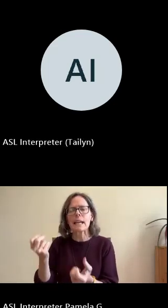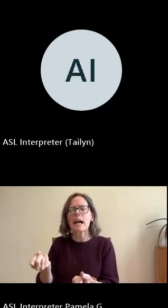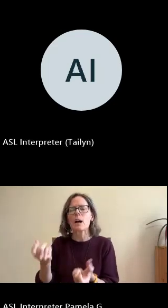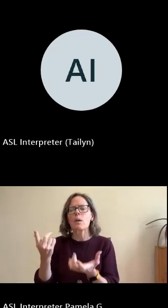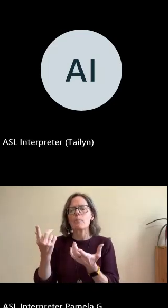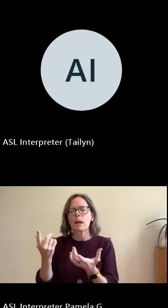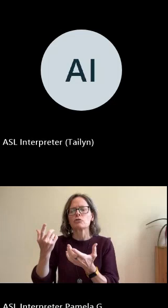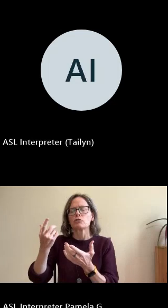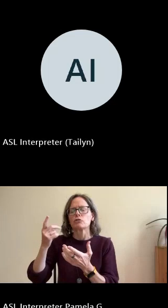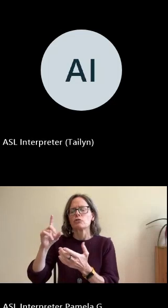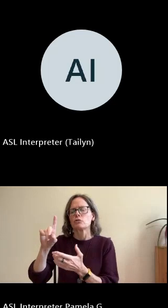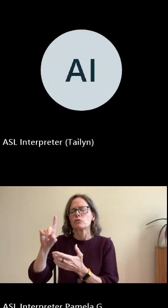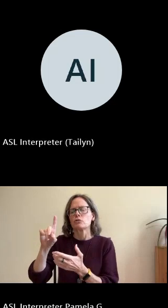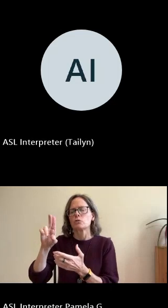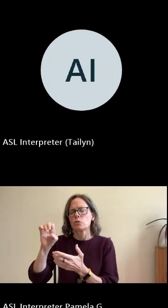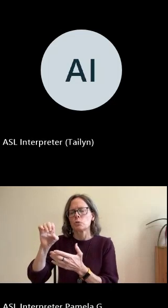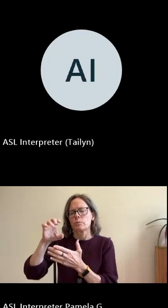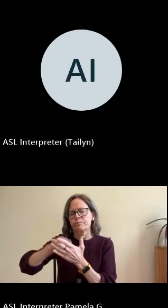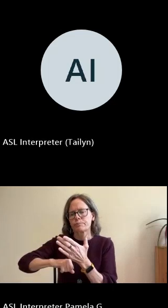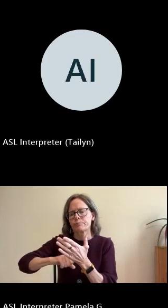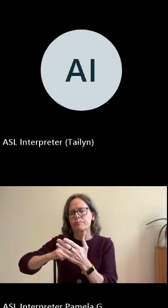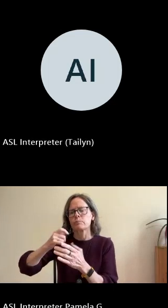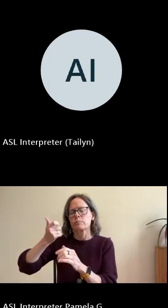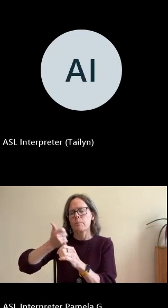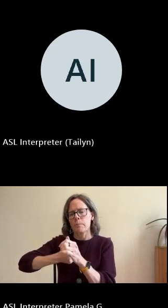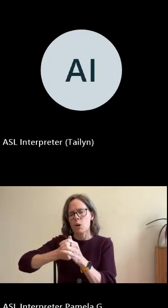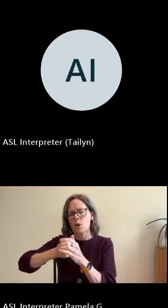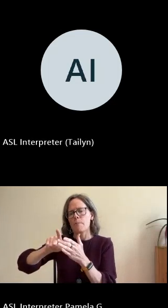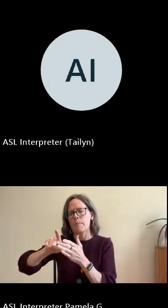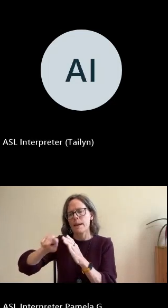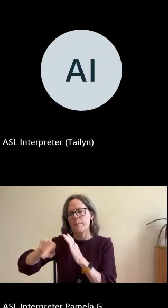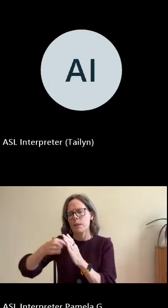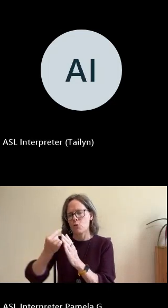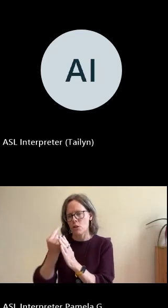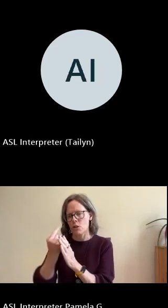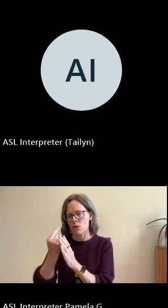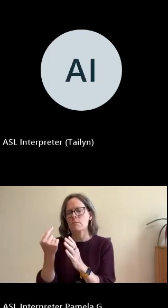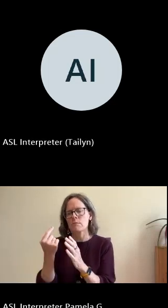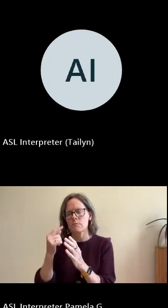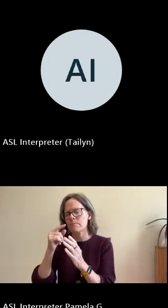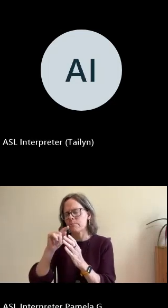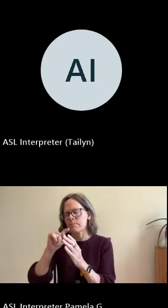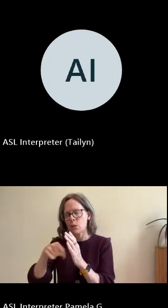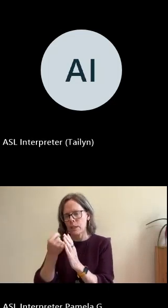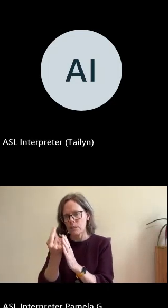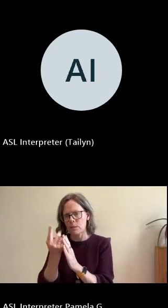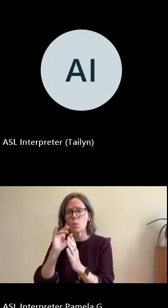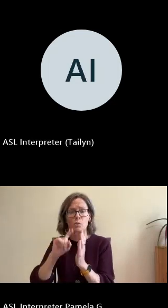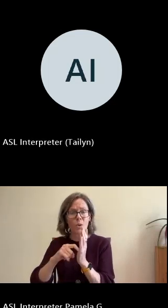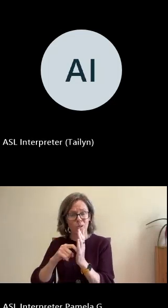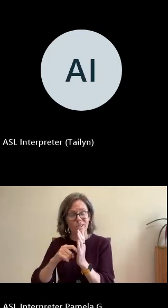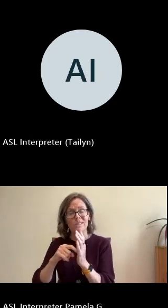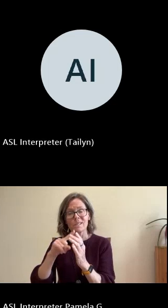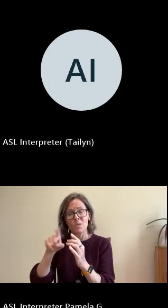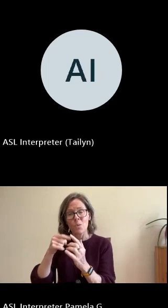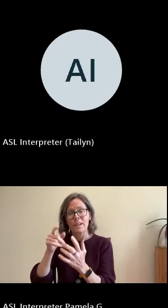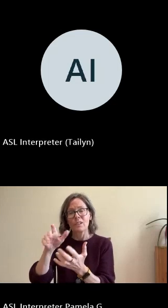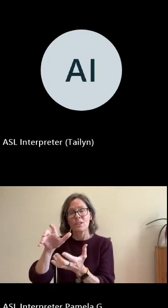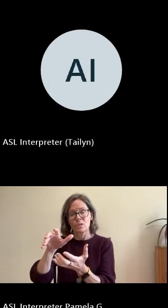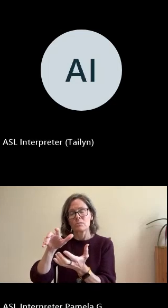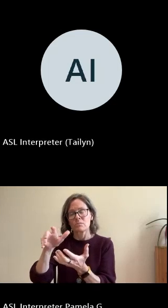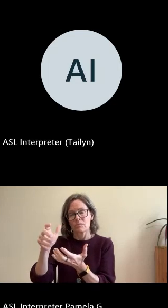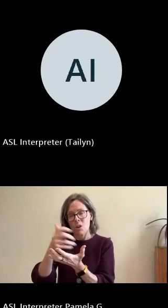period. So if you're making $30 an hour, you can see that. You will notice that when you get up there in wages, that there's a cap